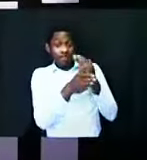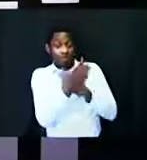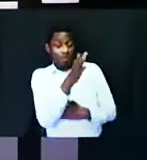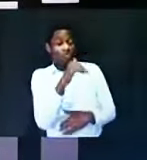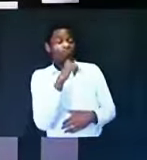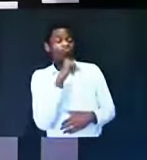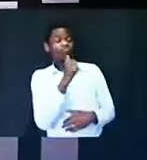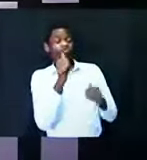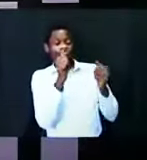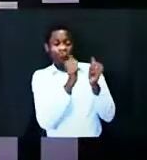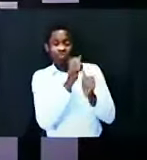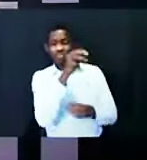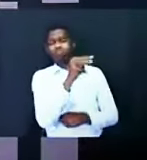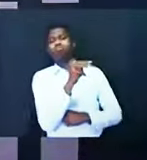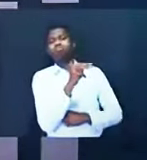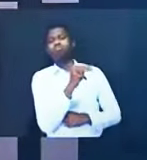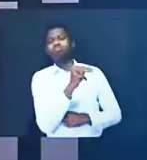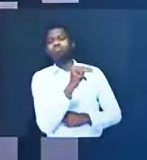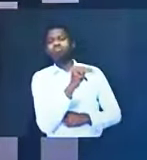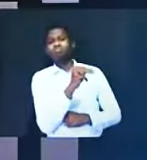were not with him.